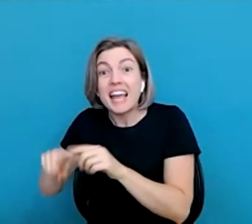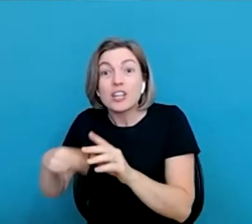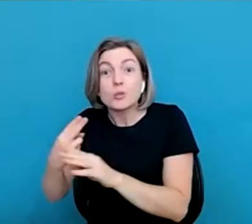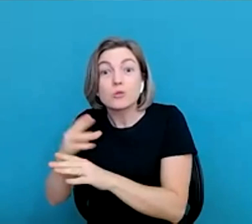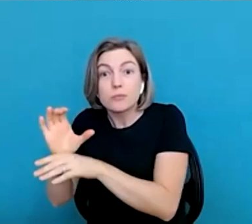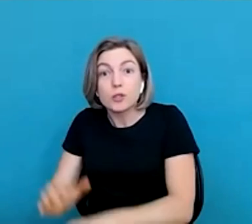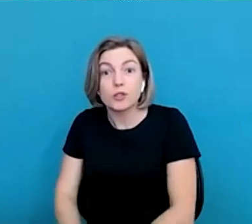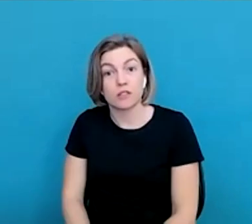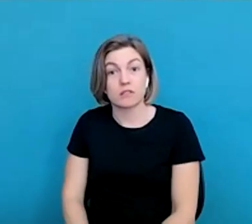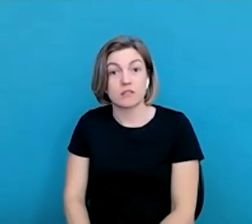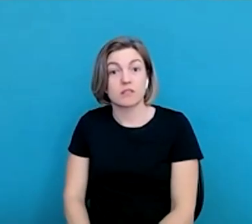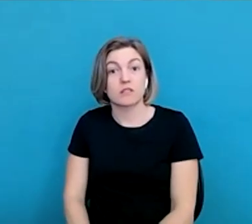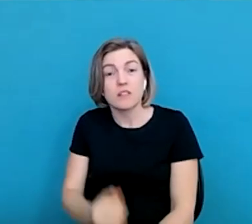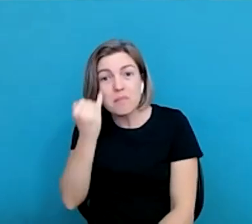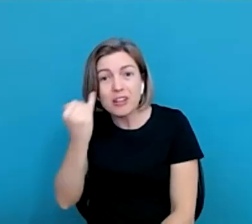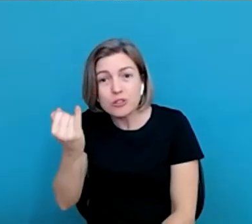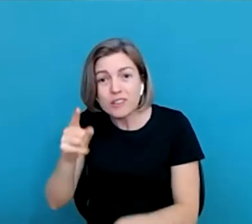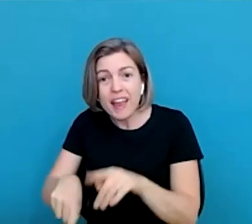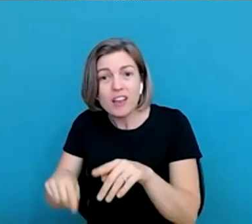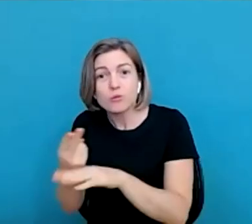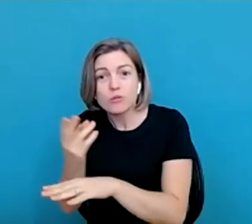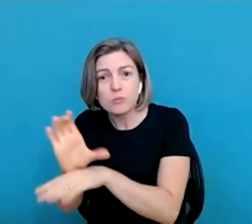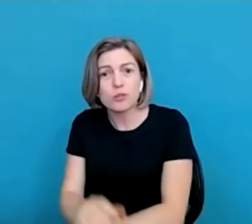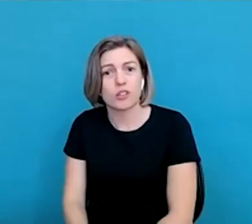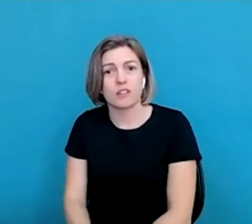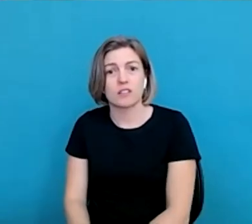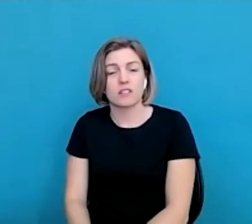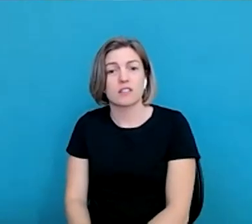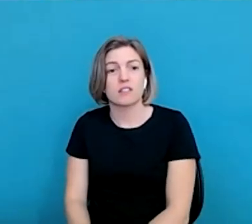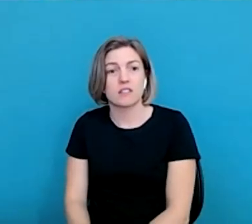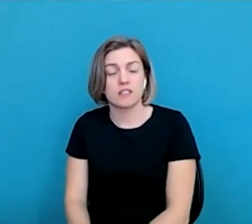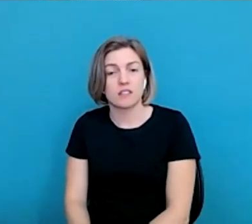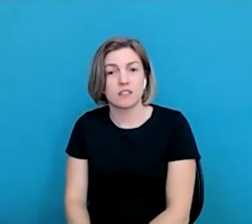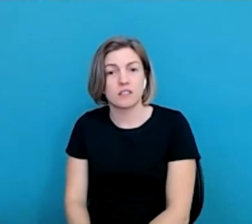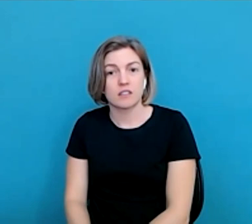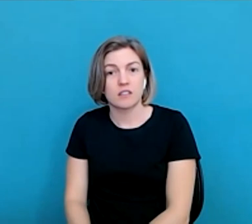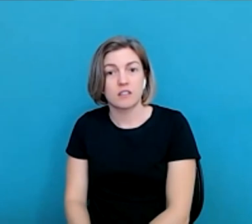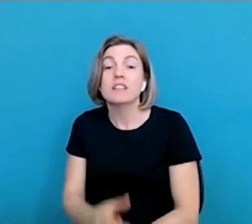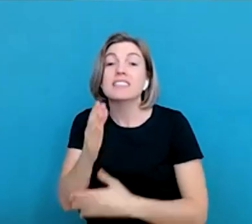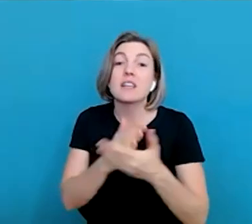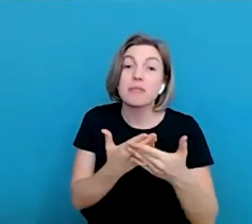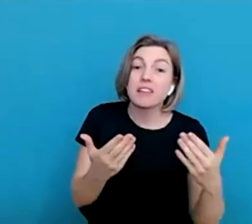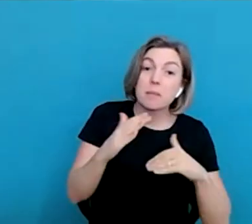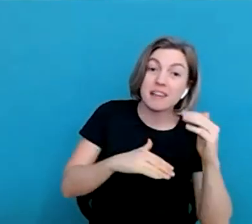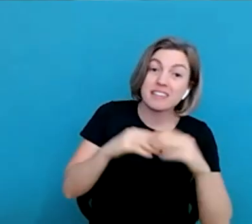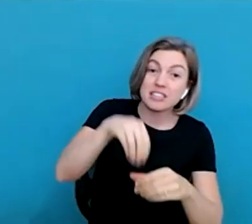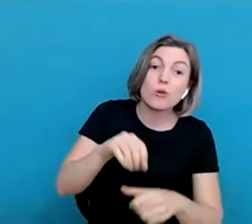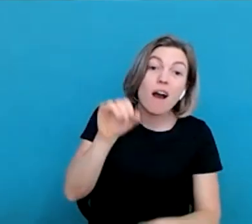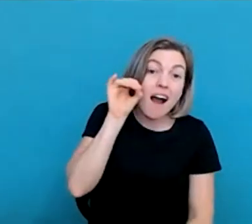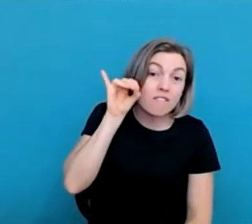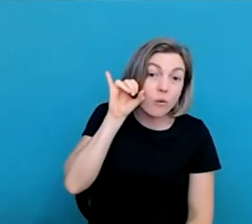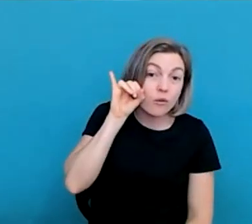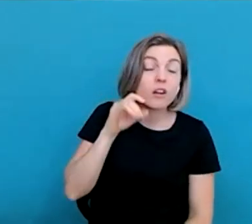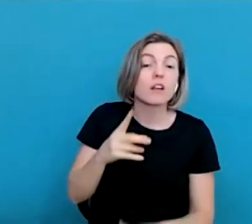I mean, imagine you can't use a computer. We have things built into the iPhone, and